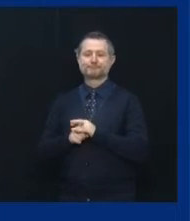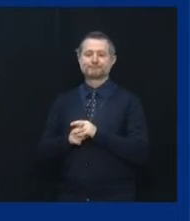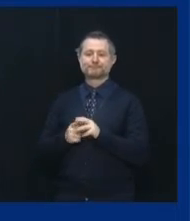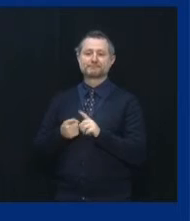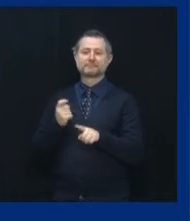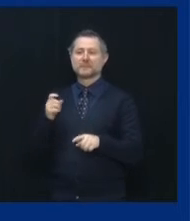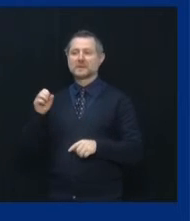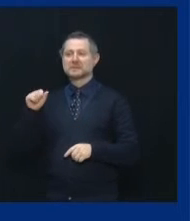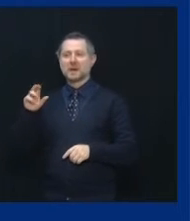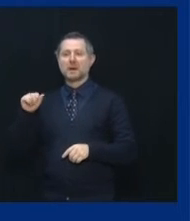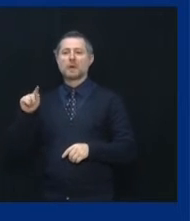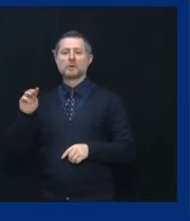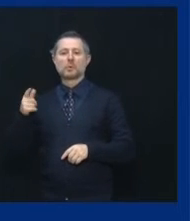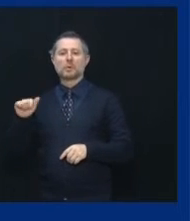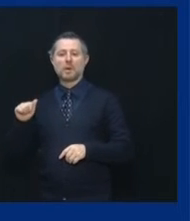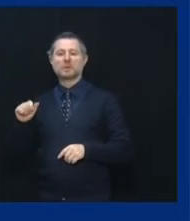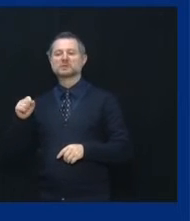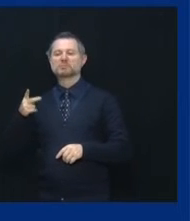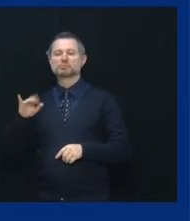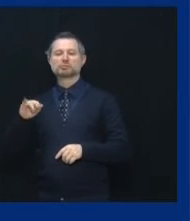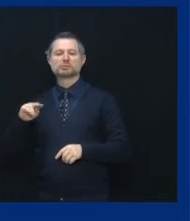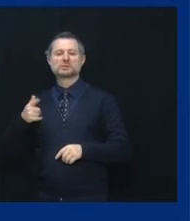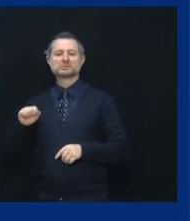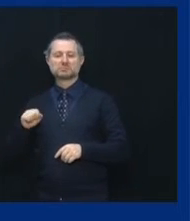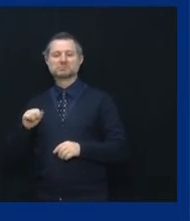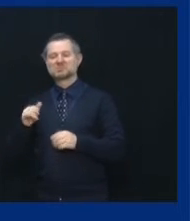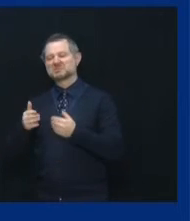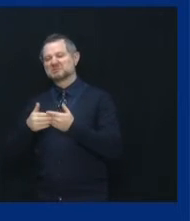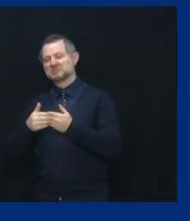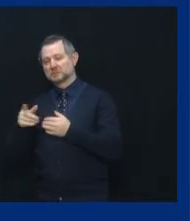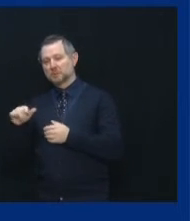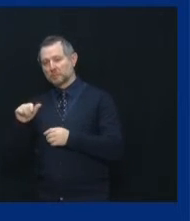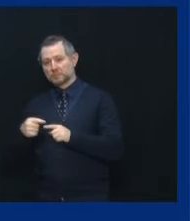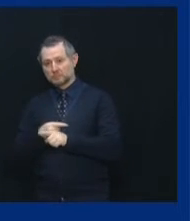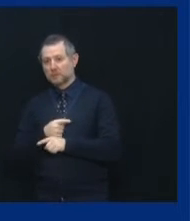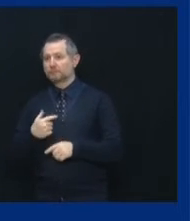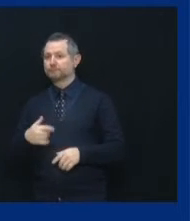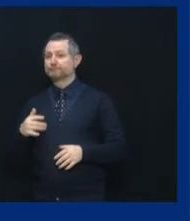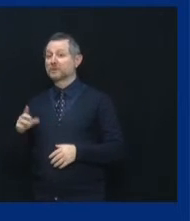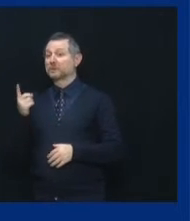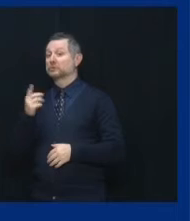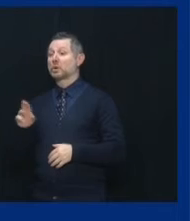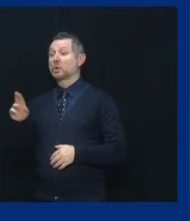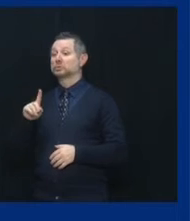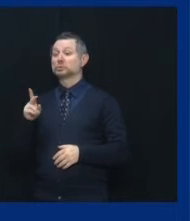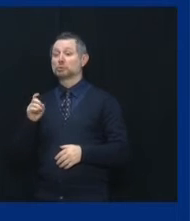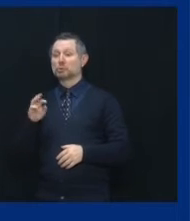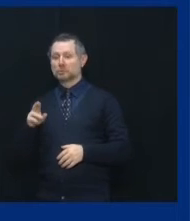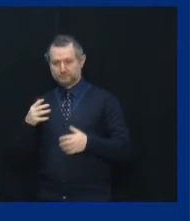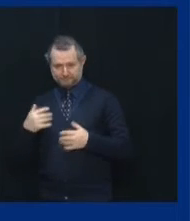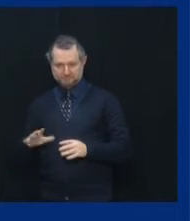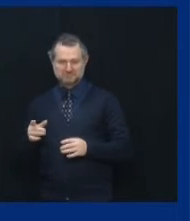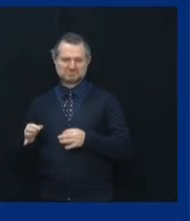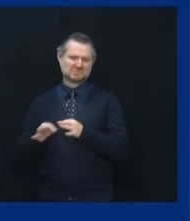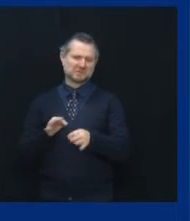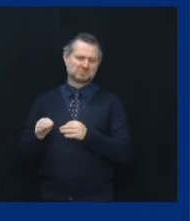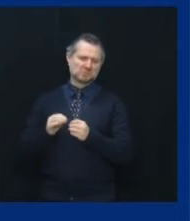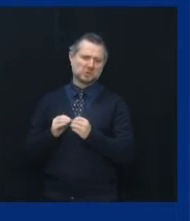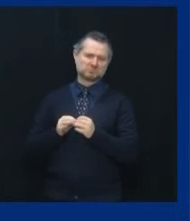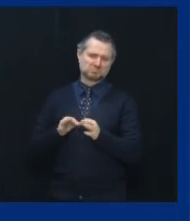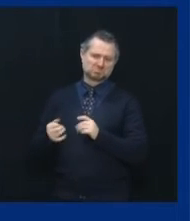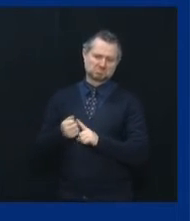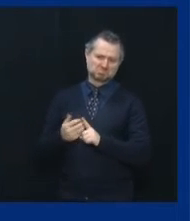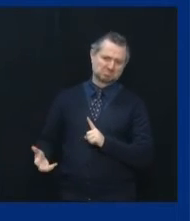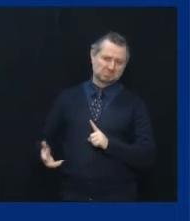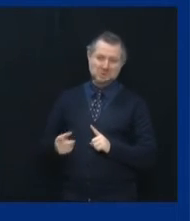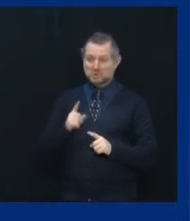County. That case, Dr. Zucker can speak about this and